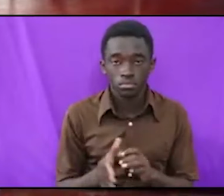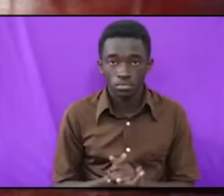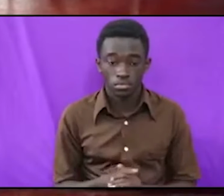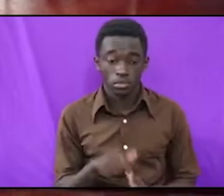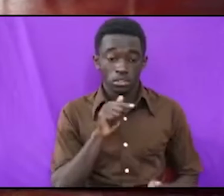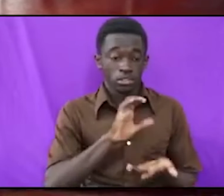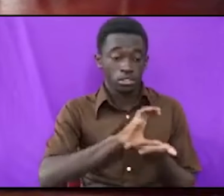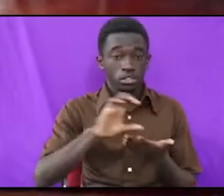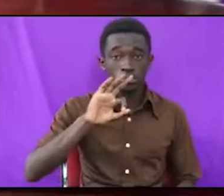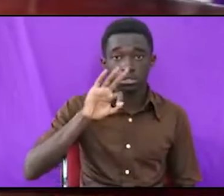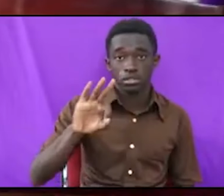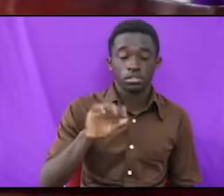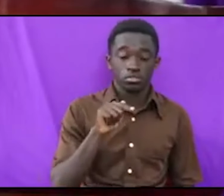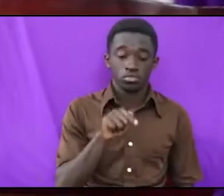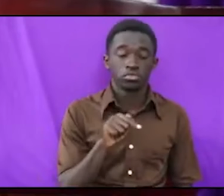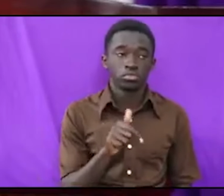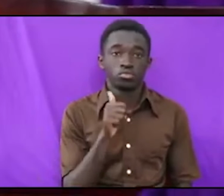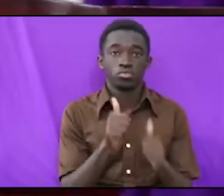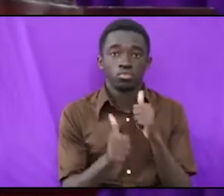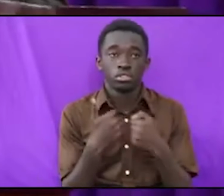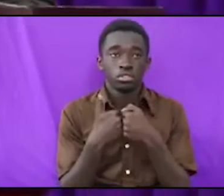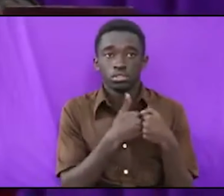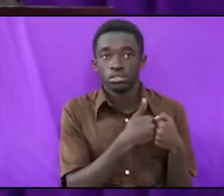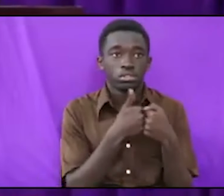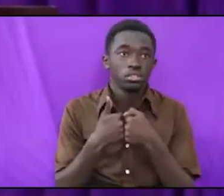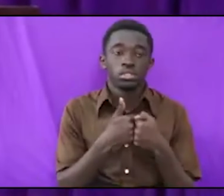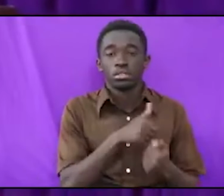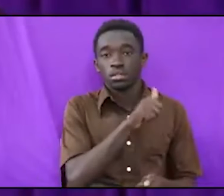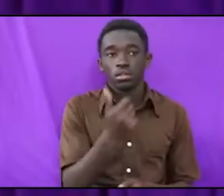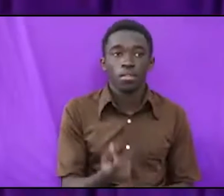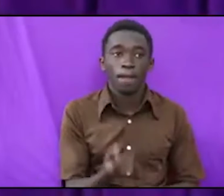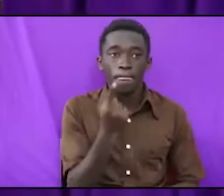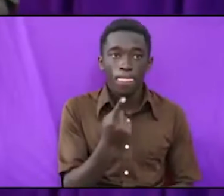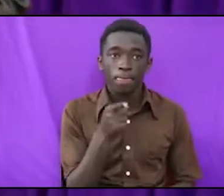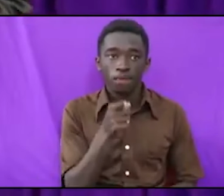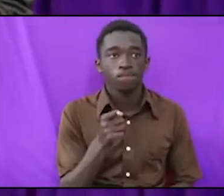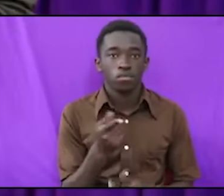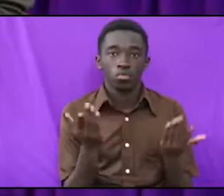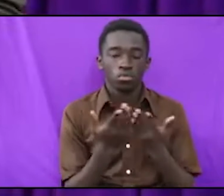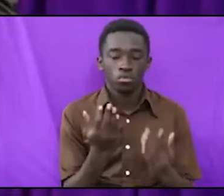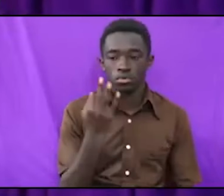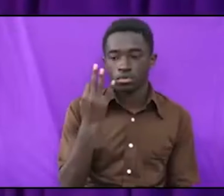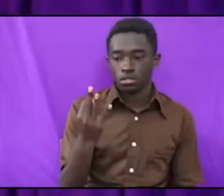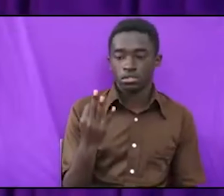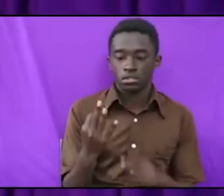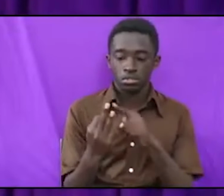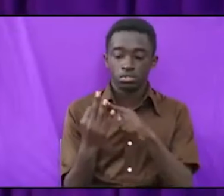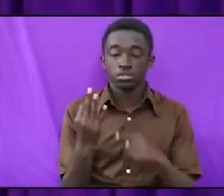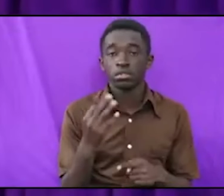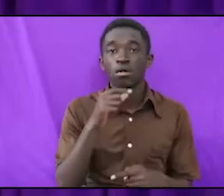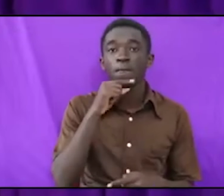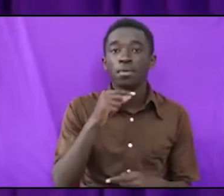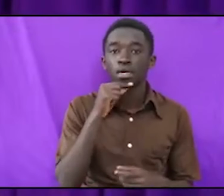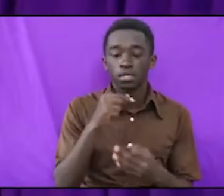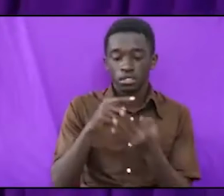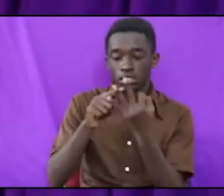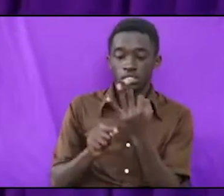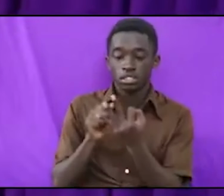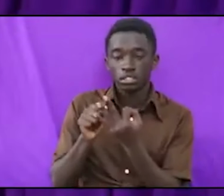the challenge that comes to this, now to the three, Shadrach, Meshach, and Abednego, is